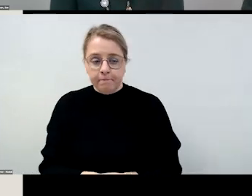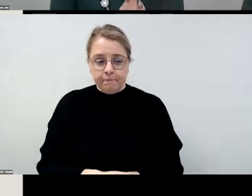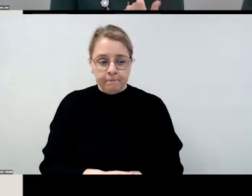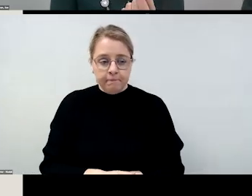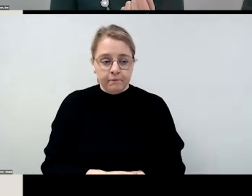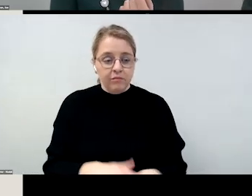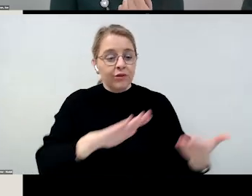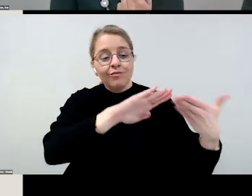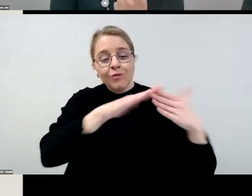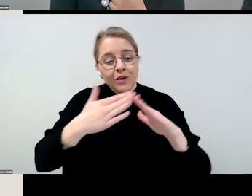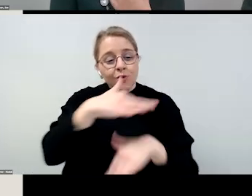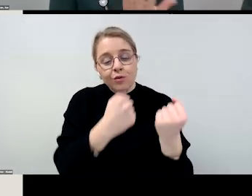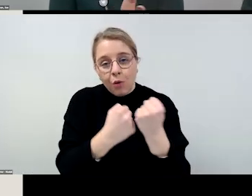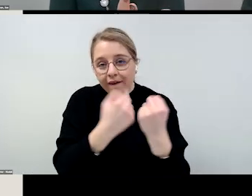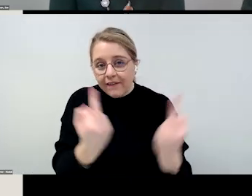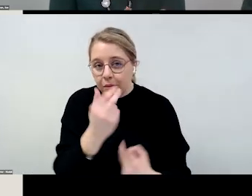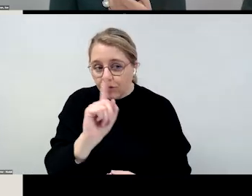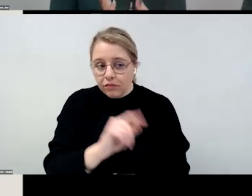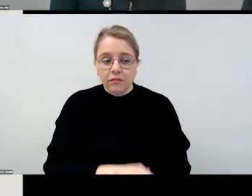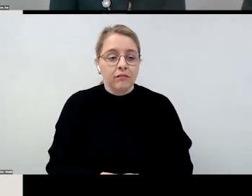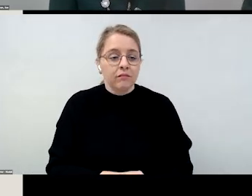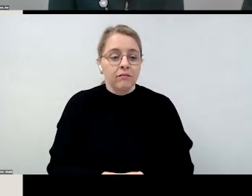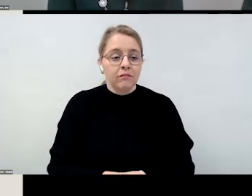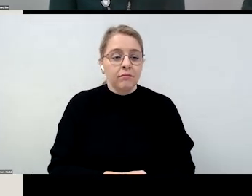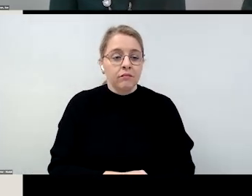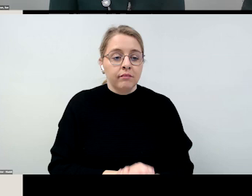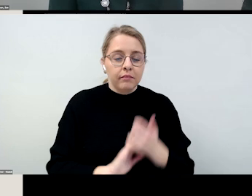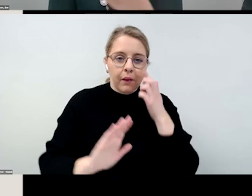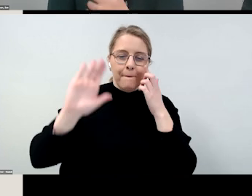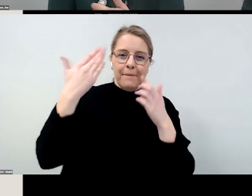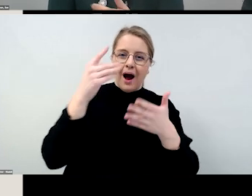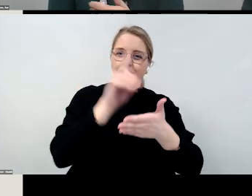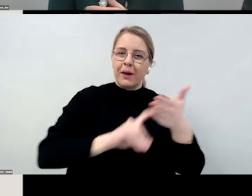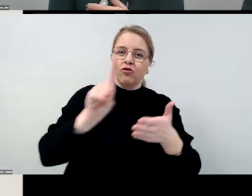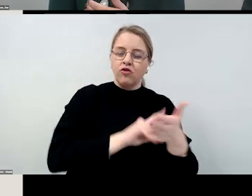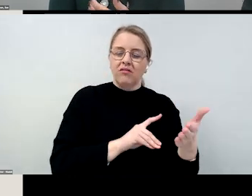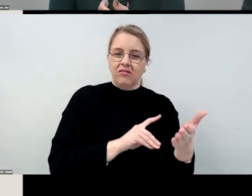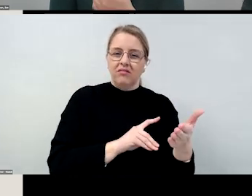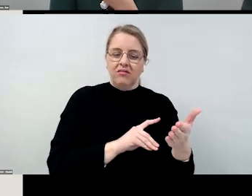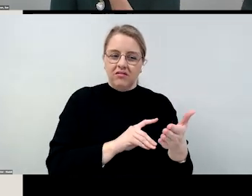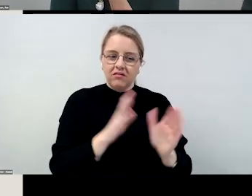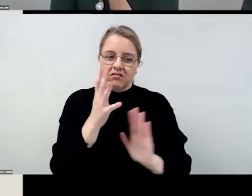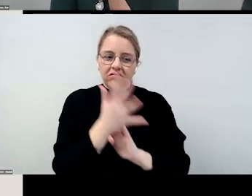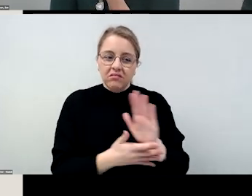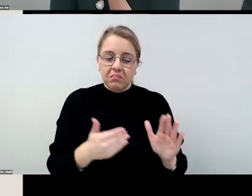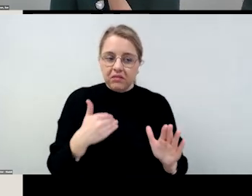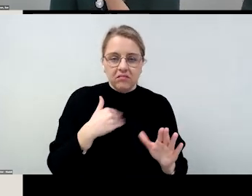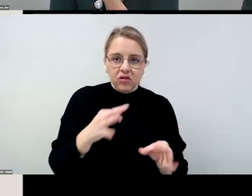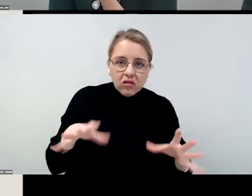and social support that's available, experiences of stigma and discrimination that can deny someone the right to